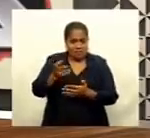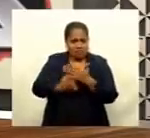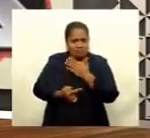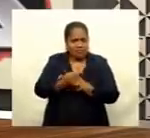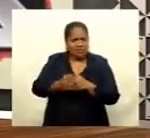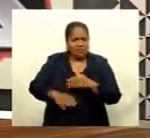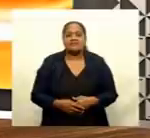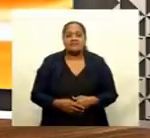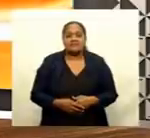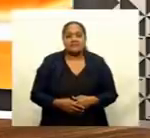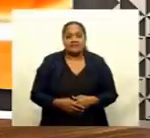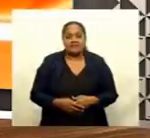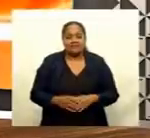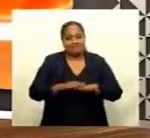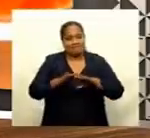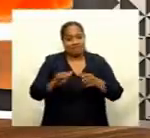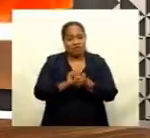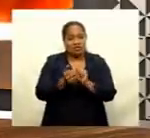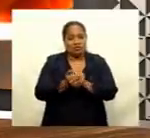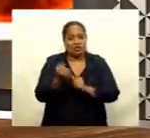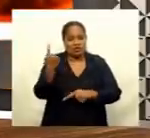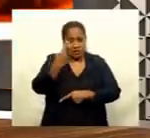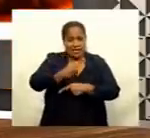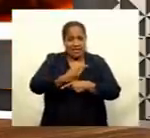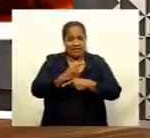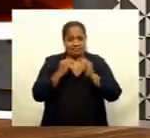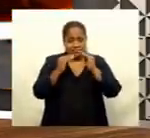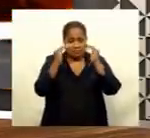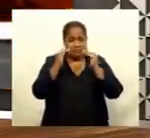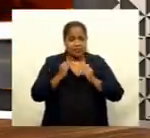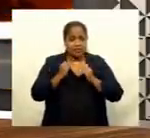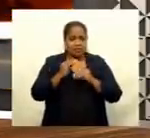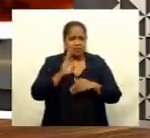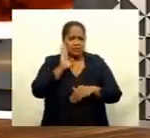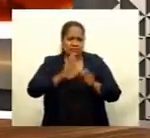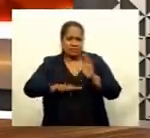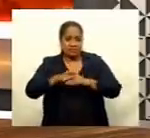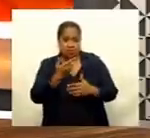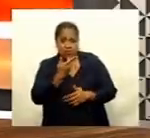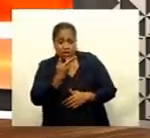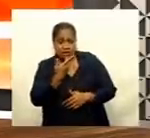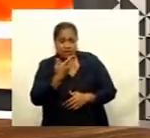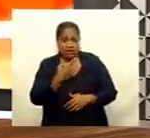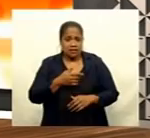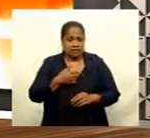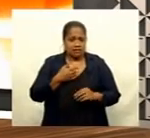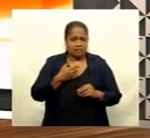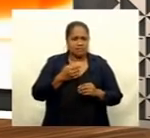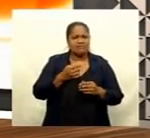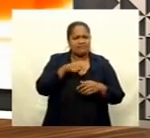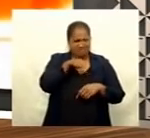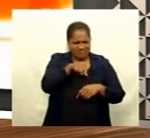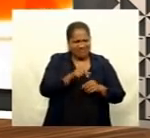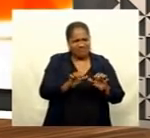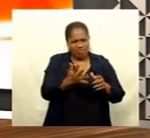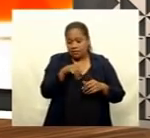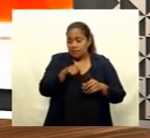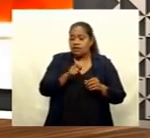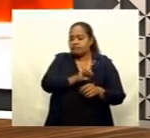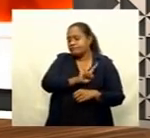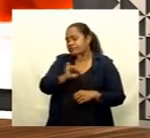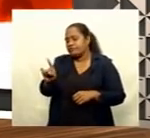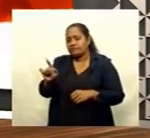corn into a hole. That's it from sports tonight. Coming up in Weird and Wonderful, Jala the orangutan makes his journey back into the